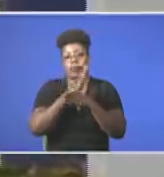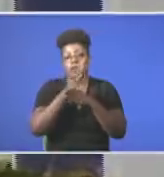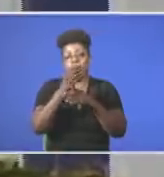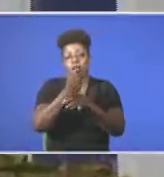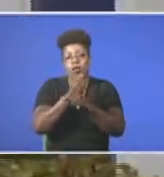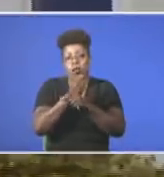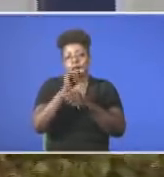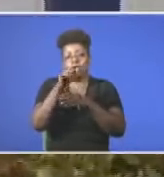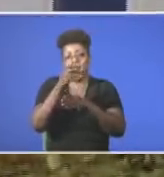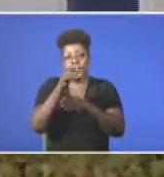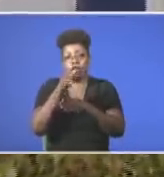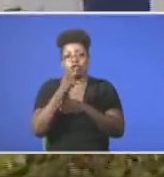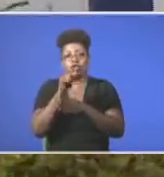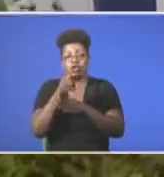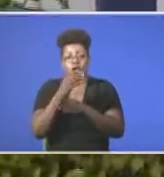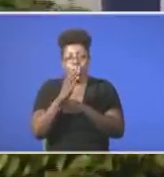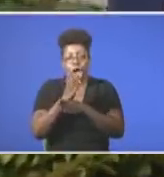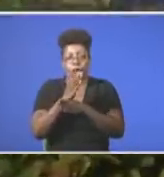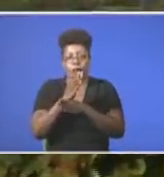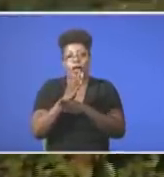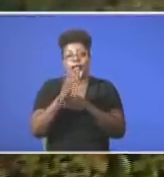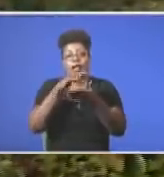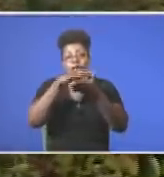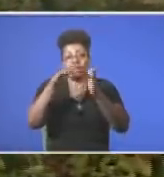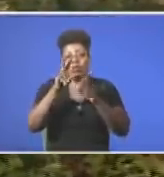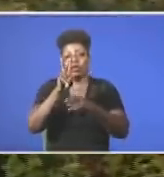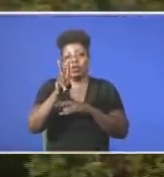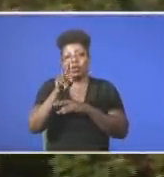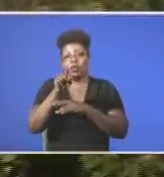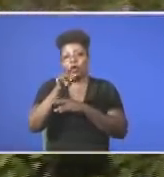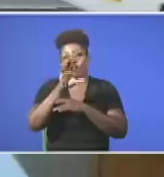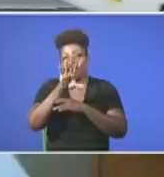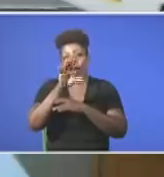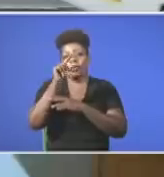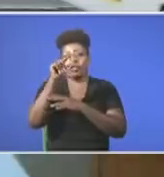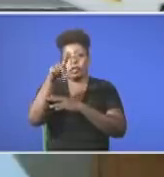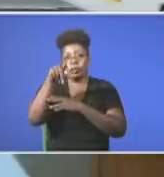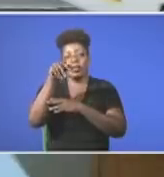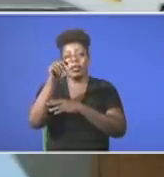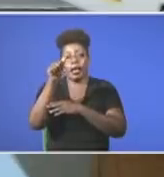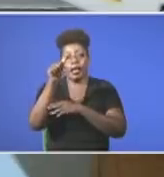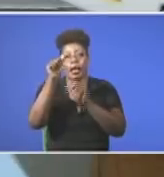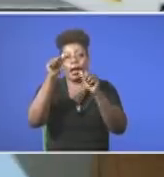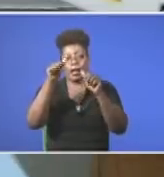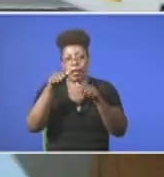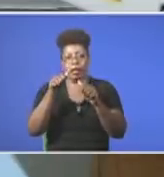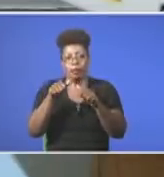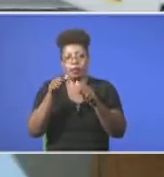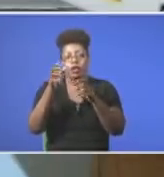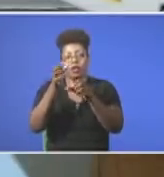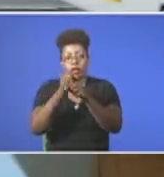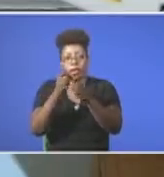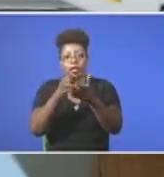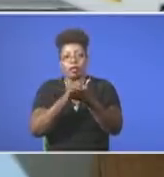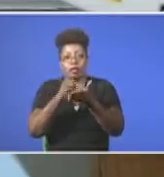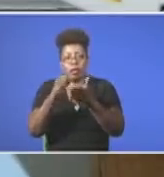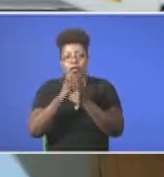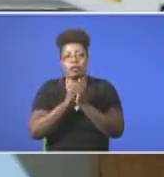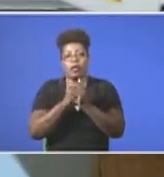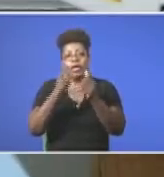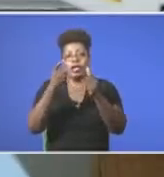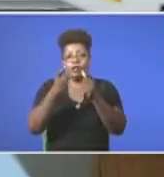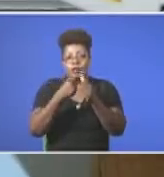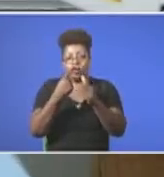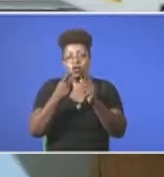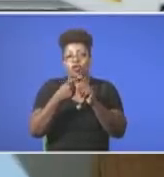secure employment. Full-time students with a GPA of 2.5 or above are eligible. So it's important they come in and register first. That gives us